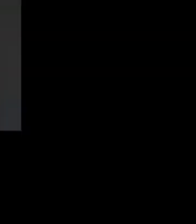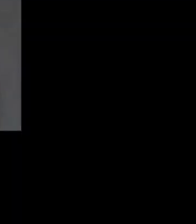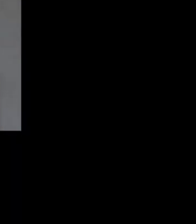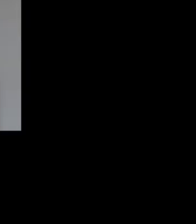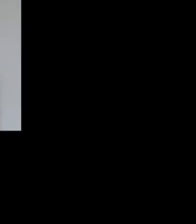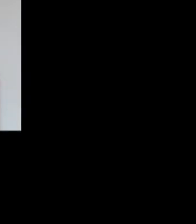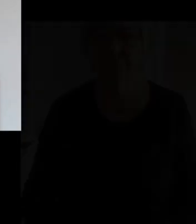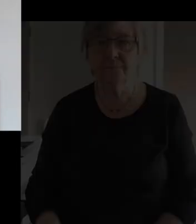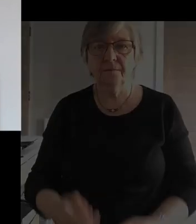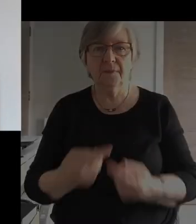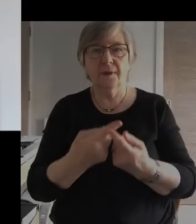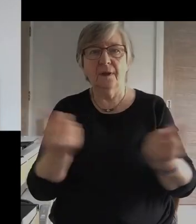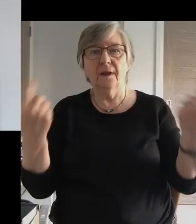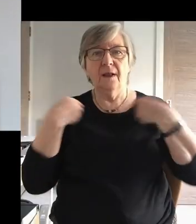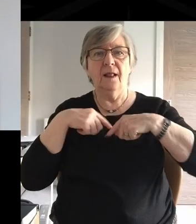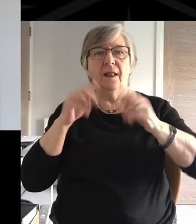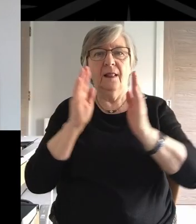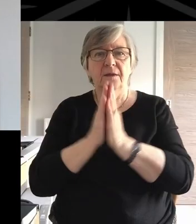Let us pray.